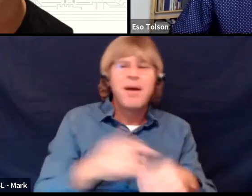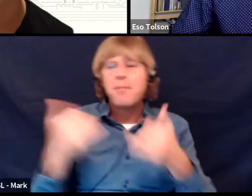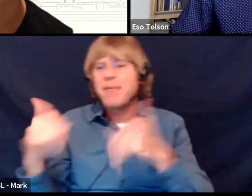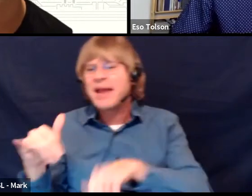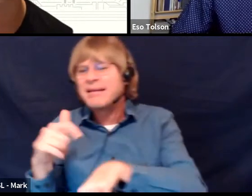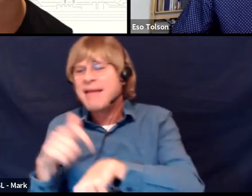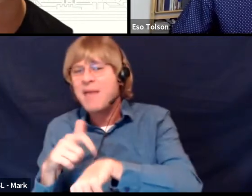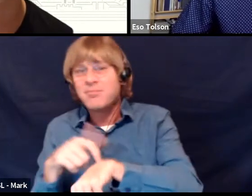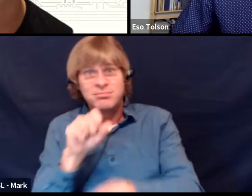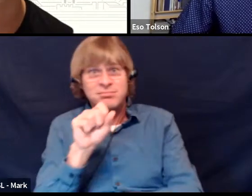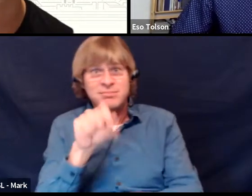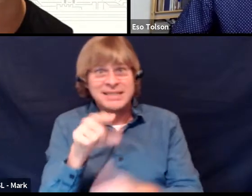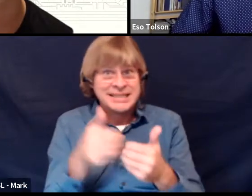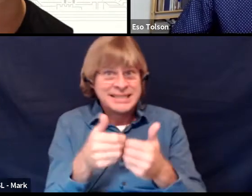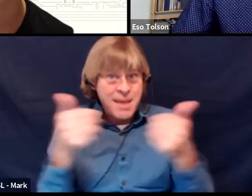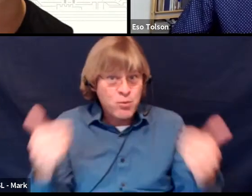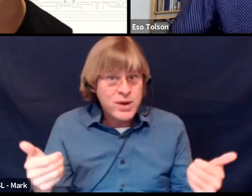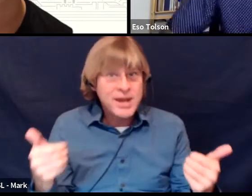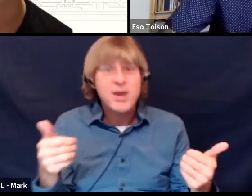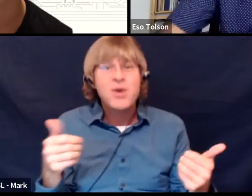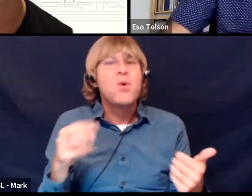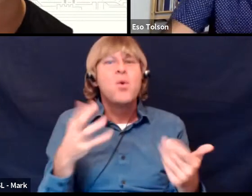time? Is that separate for you?